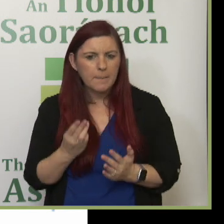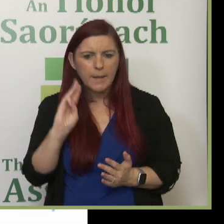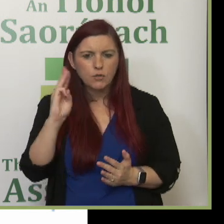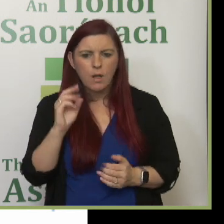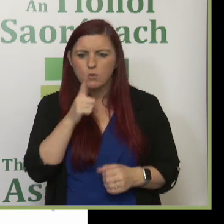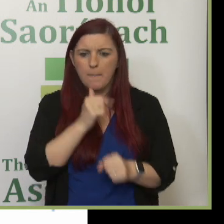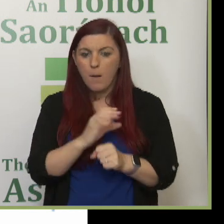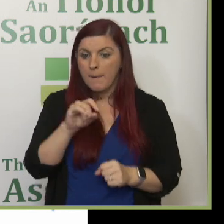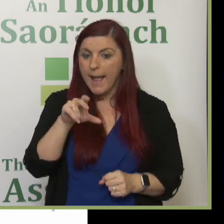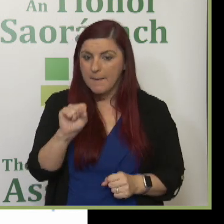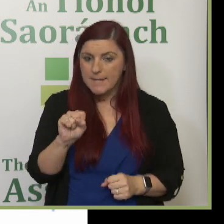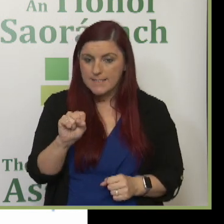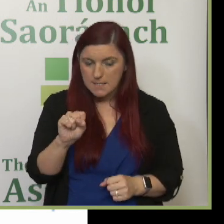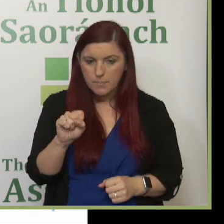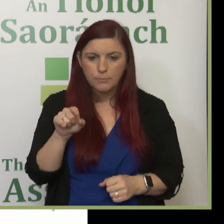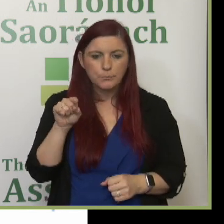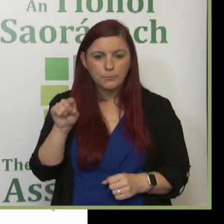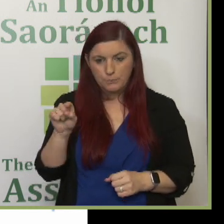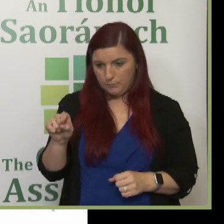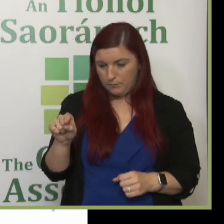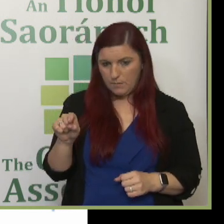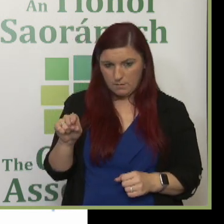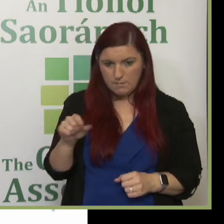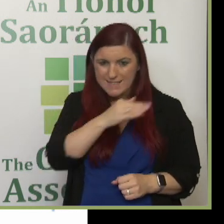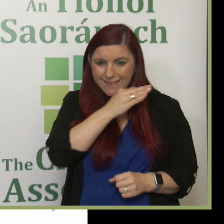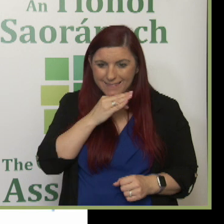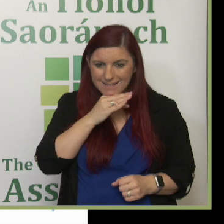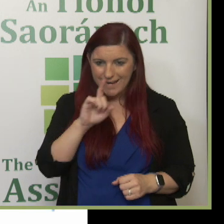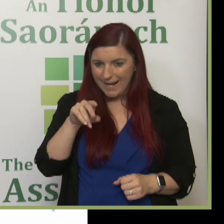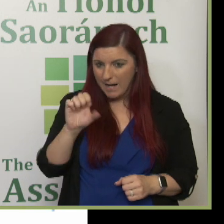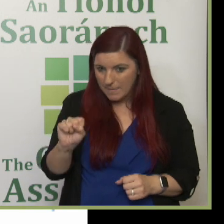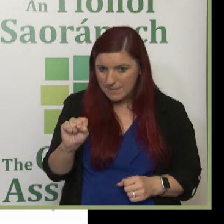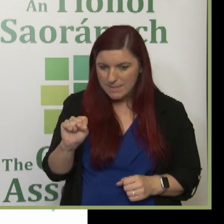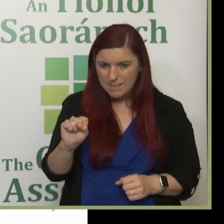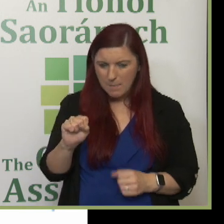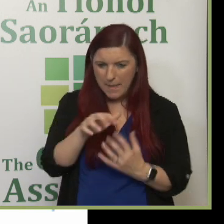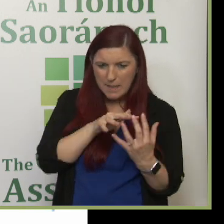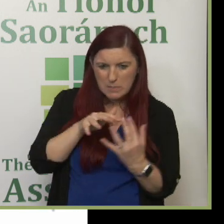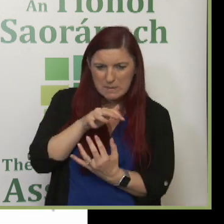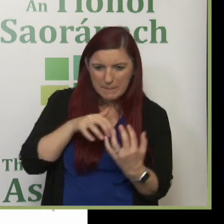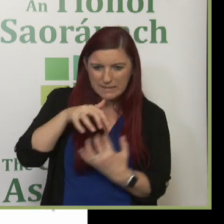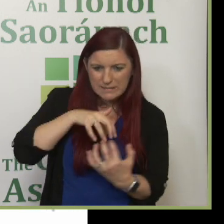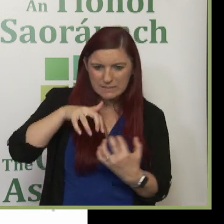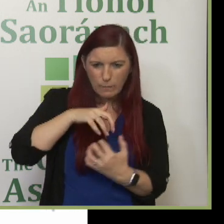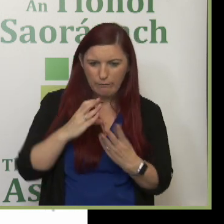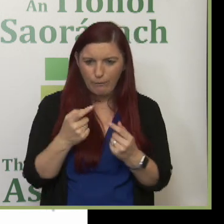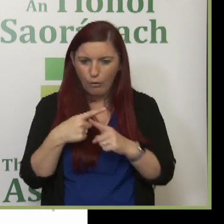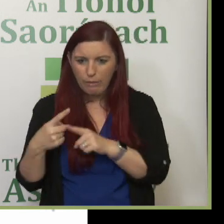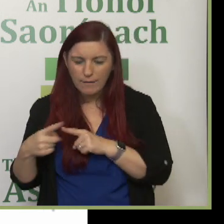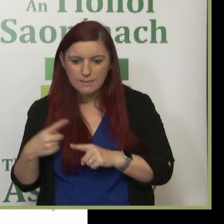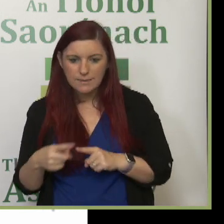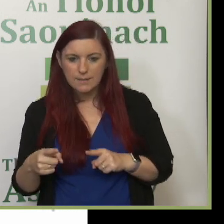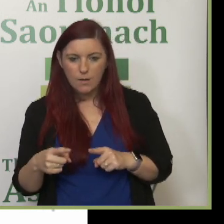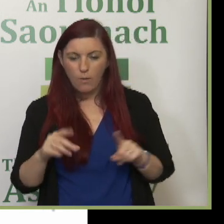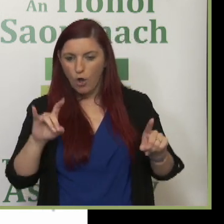cannabis that was being laced with synthetic cannabinoids, some of which are very, very toxic, but the people buying it thought they were buying just normal herbal